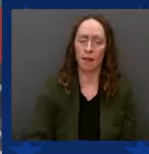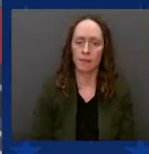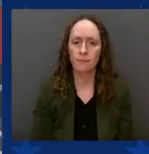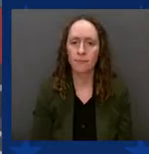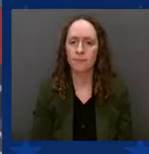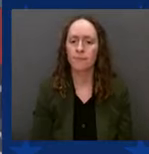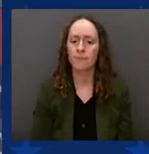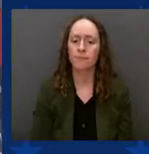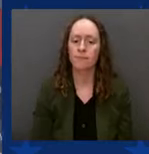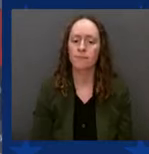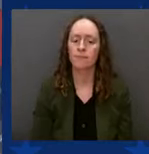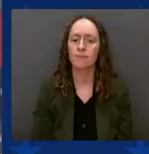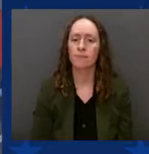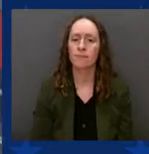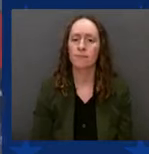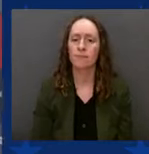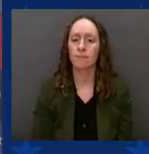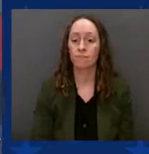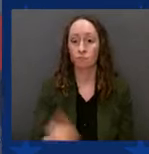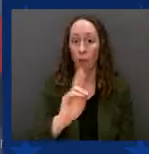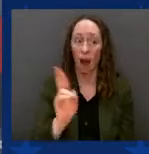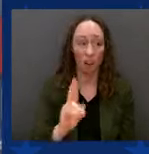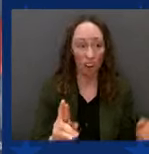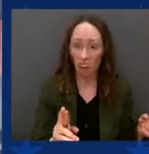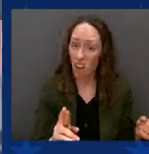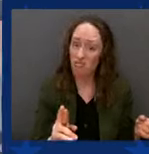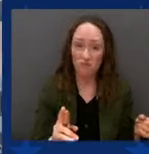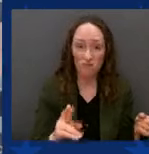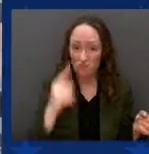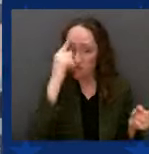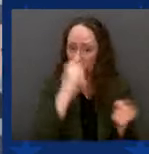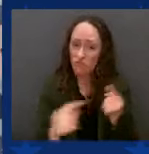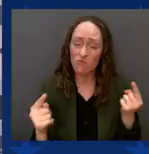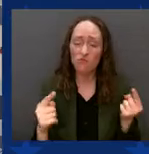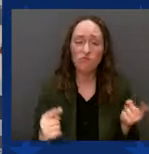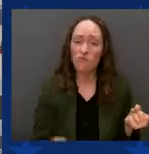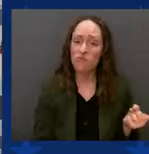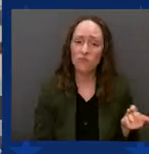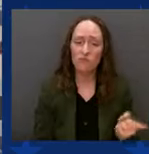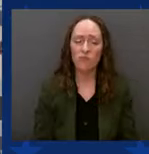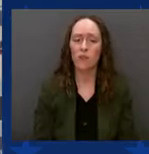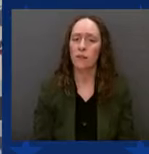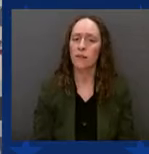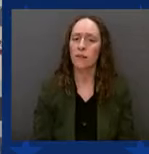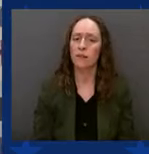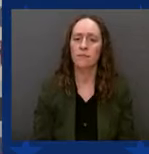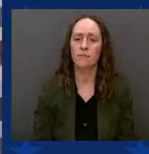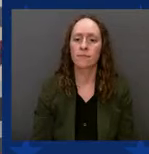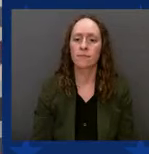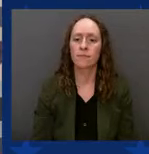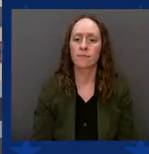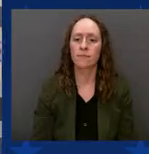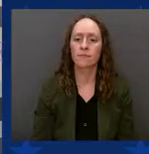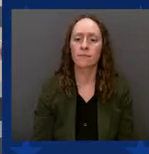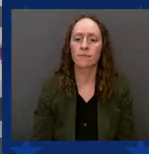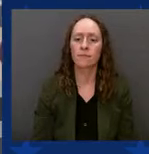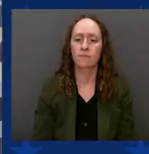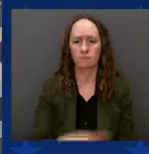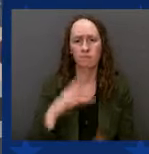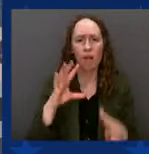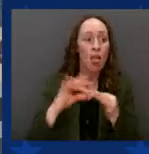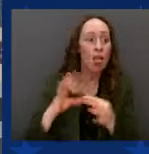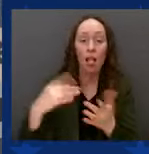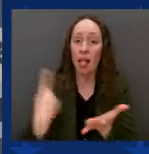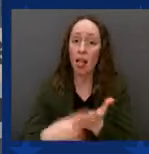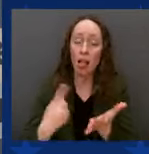secure. We talk about health, about crime. Well, it's outrageous. My budget invests in public safety. It